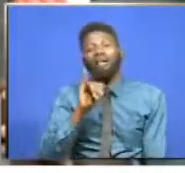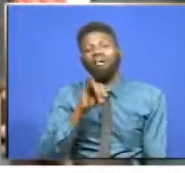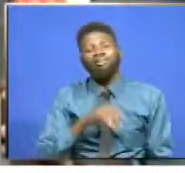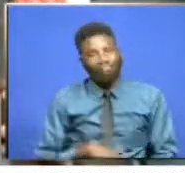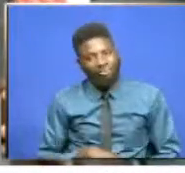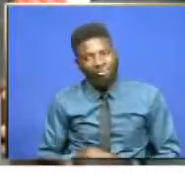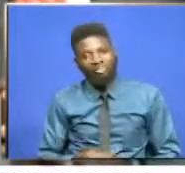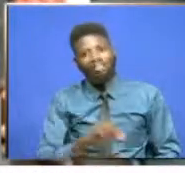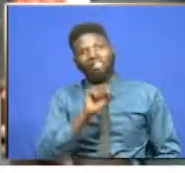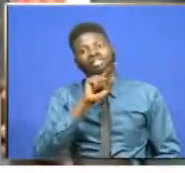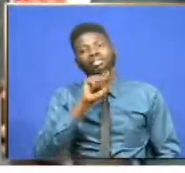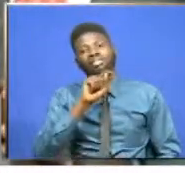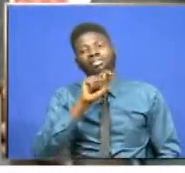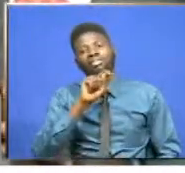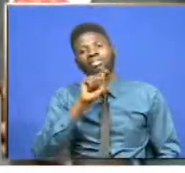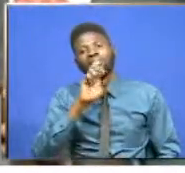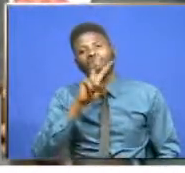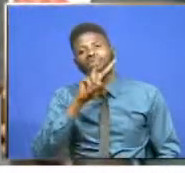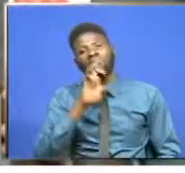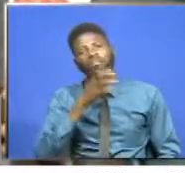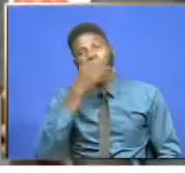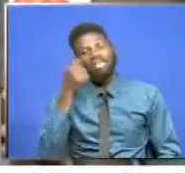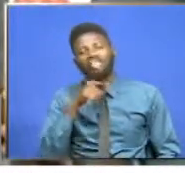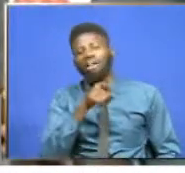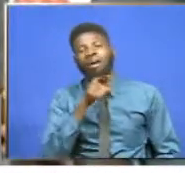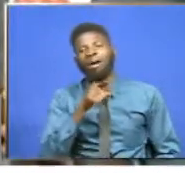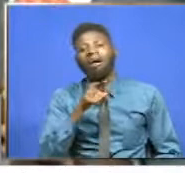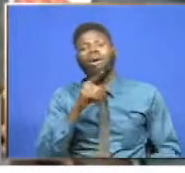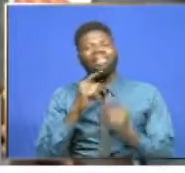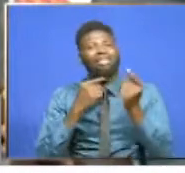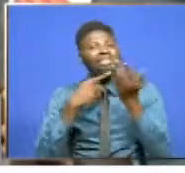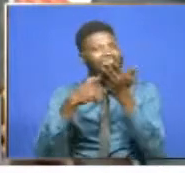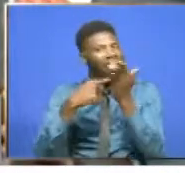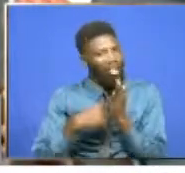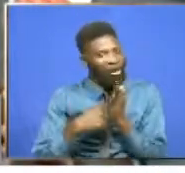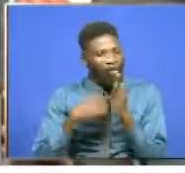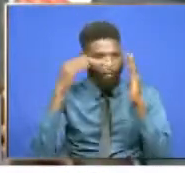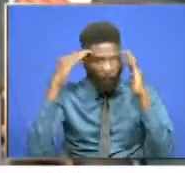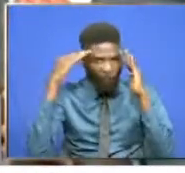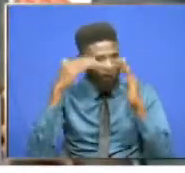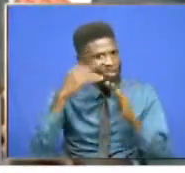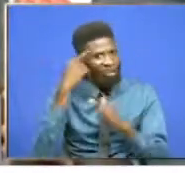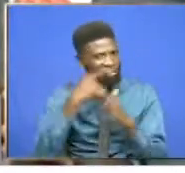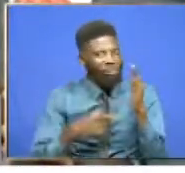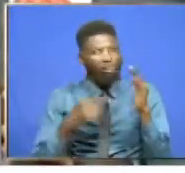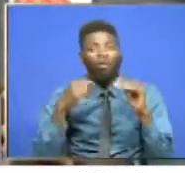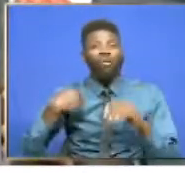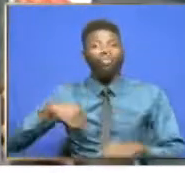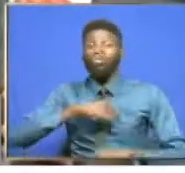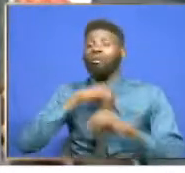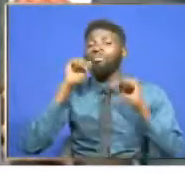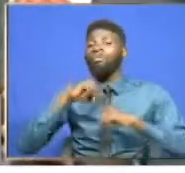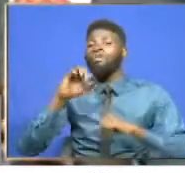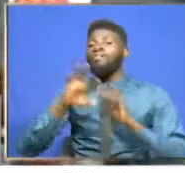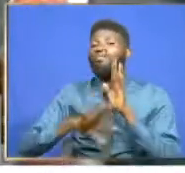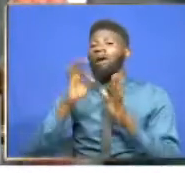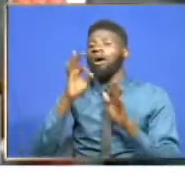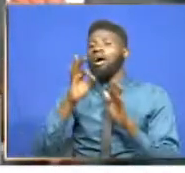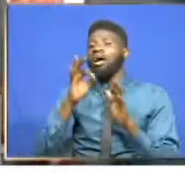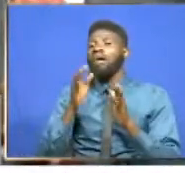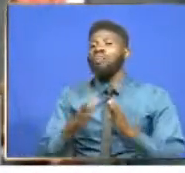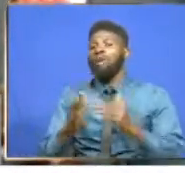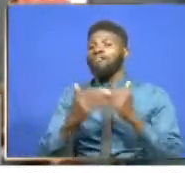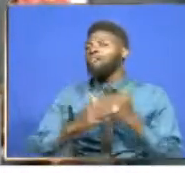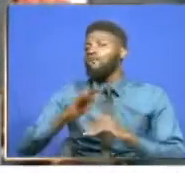what ought to guide this conversation? What is it that would help us really, find a way forward on this conversation? I